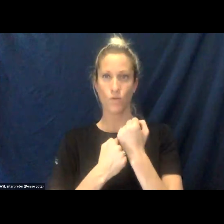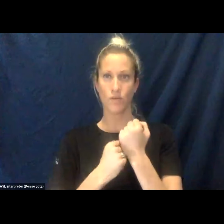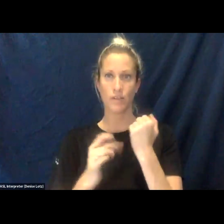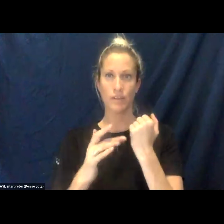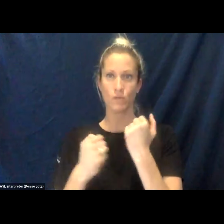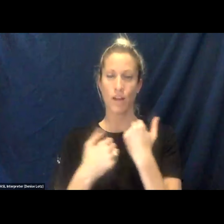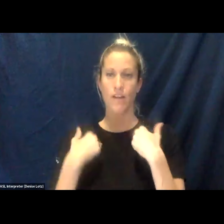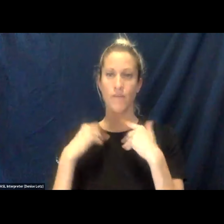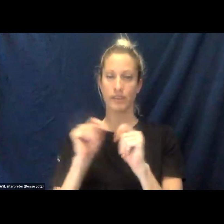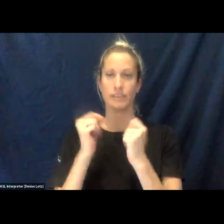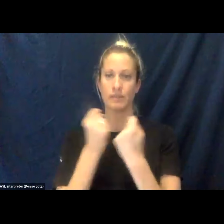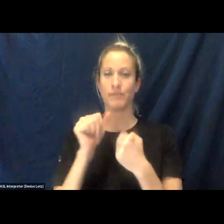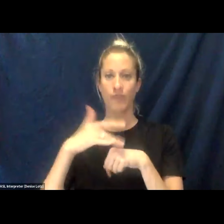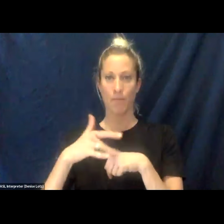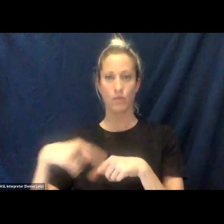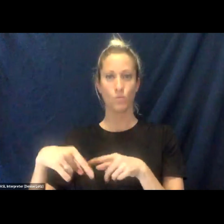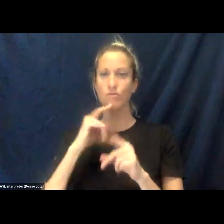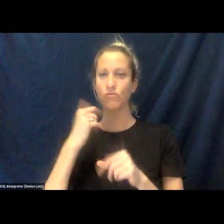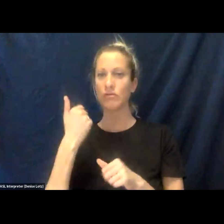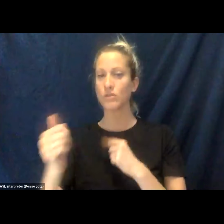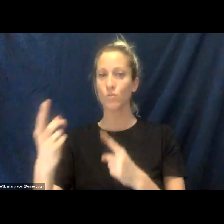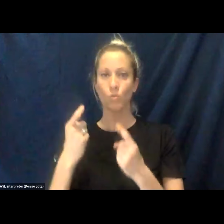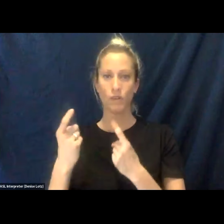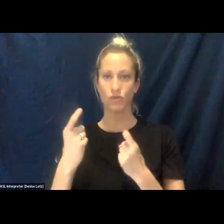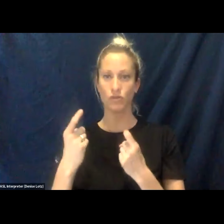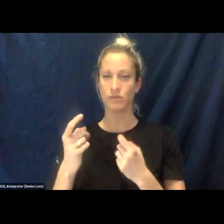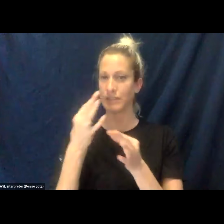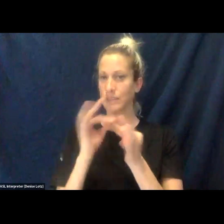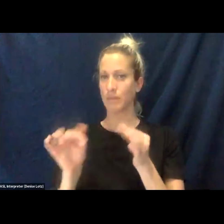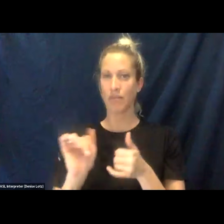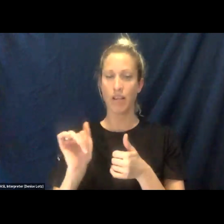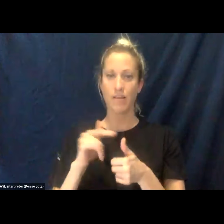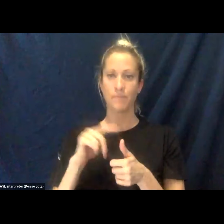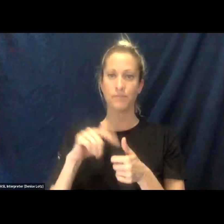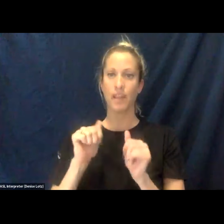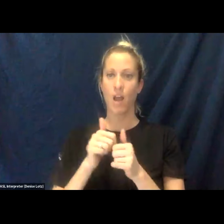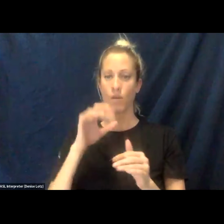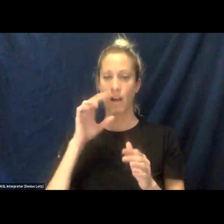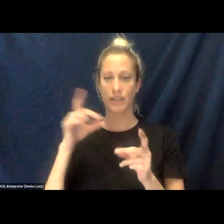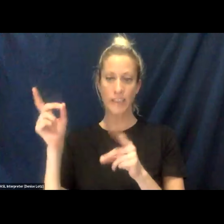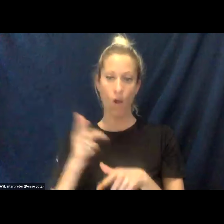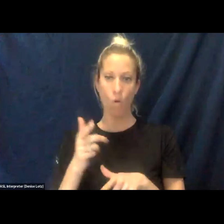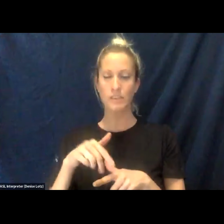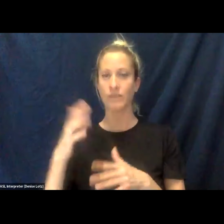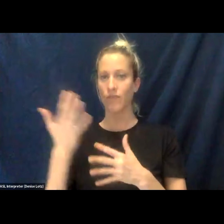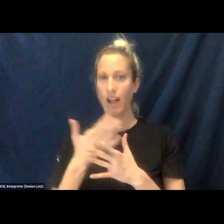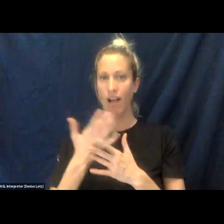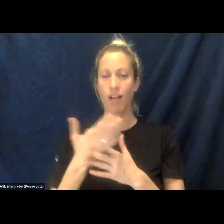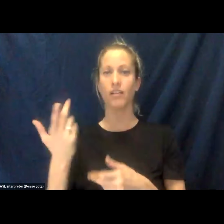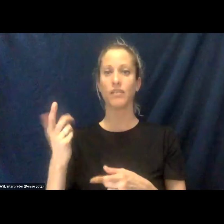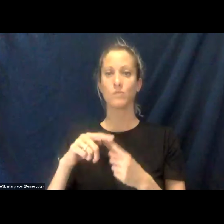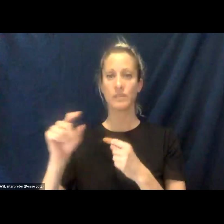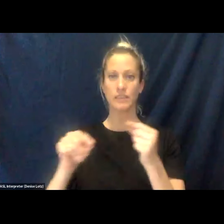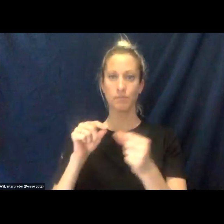a team that is available to answer any questions as simple as, how do I download this file to this specific key